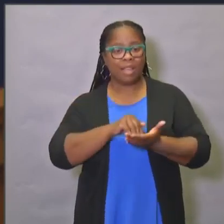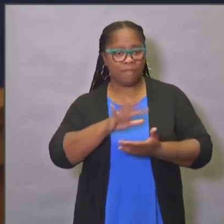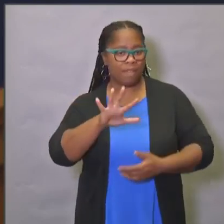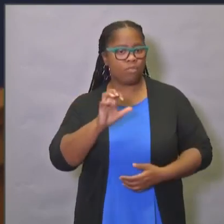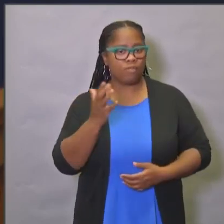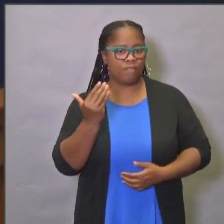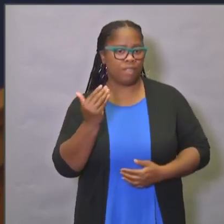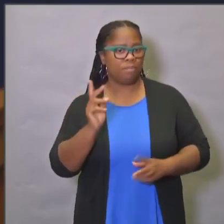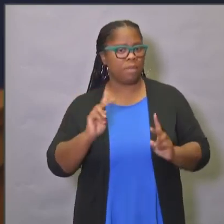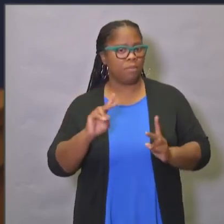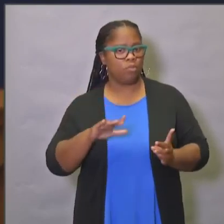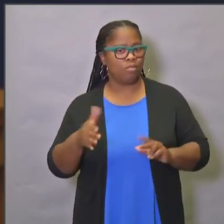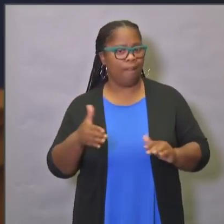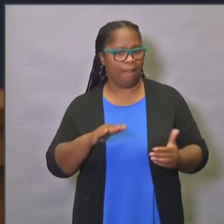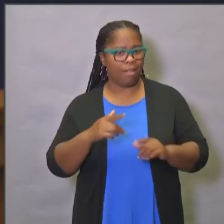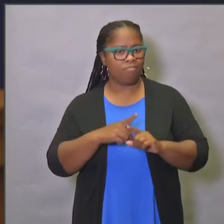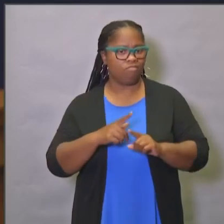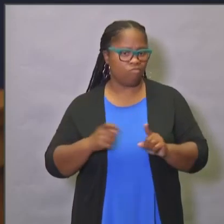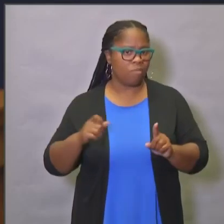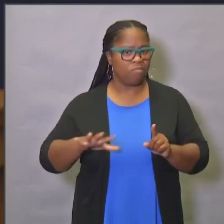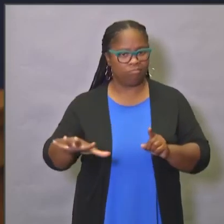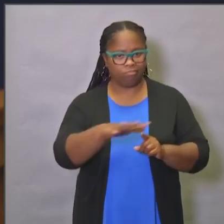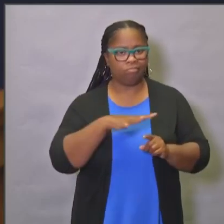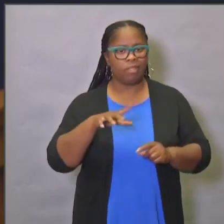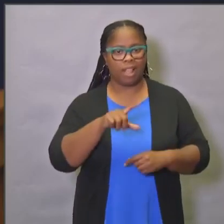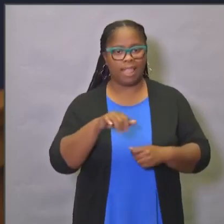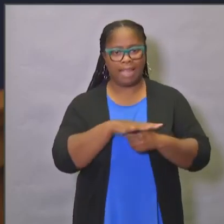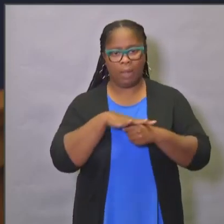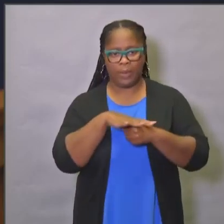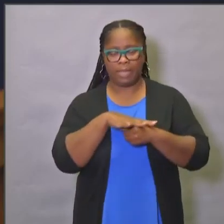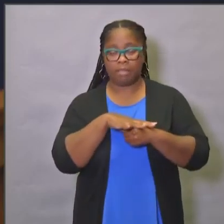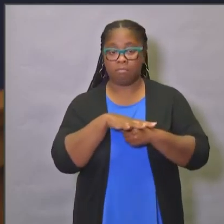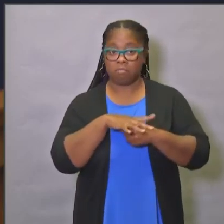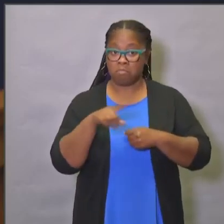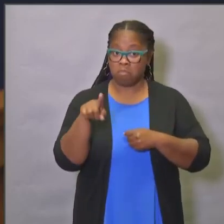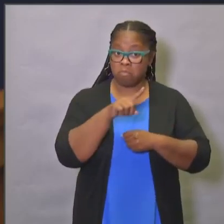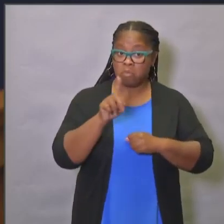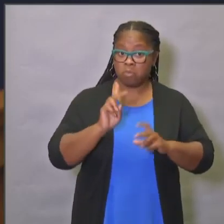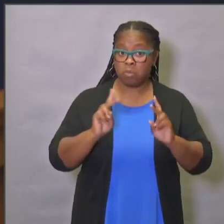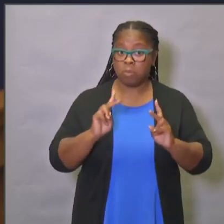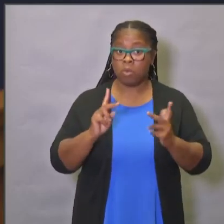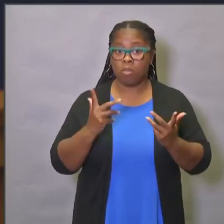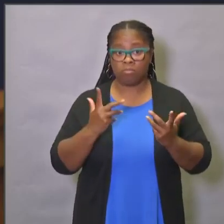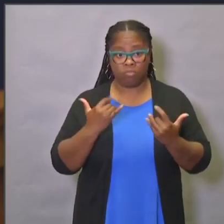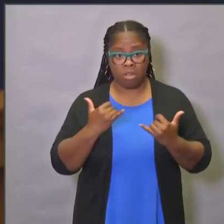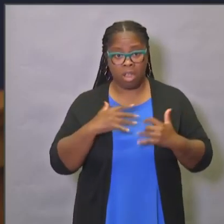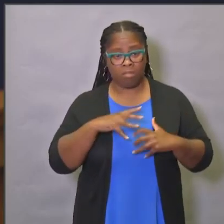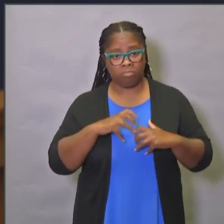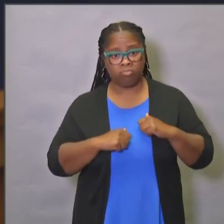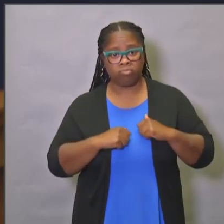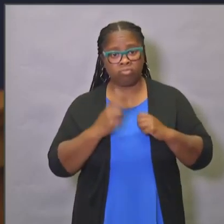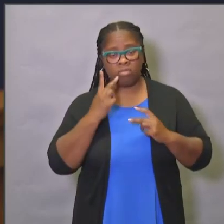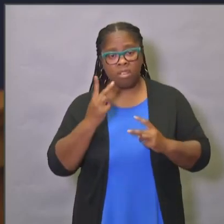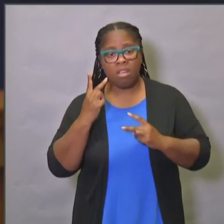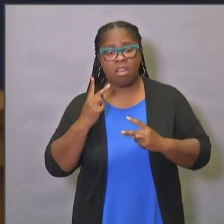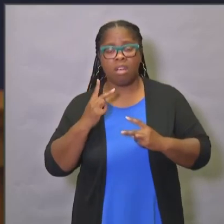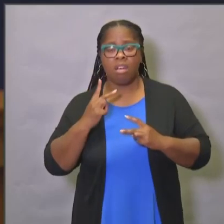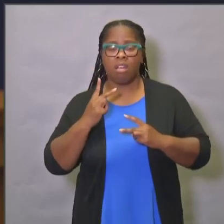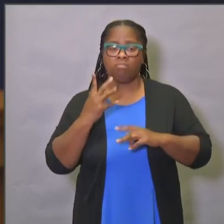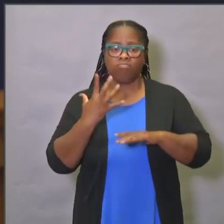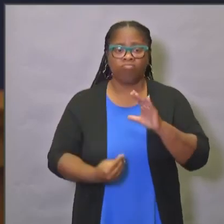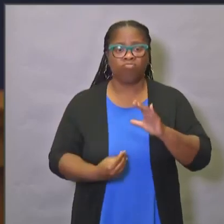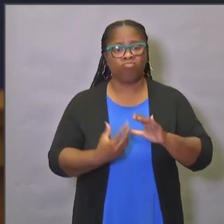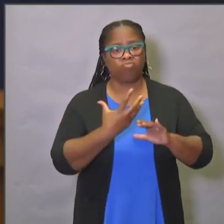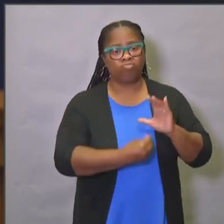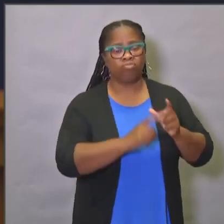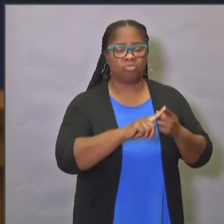6,515 across our county. And to the many people across our communities who are grieving the loss of a loved one